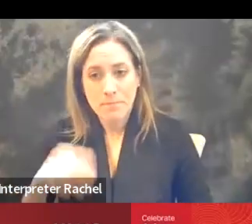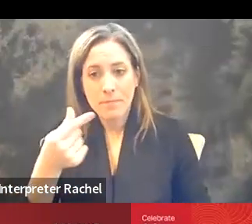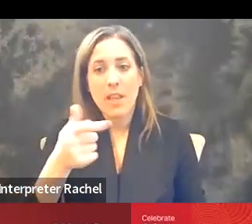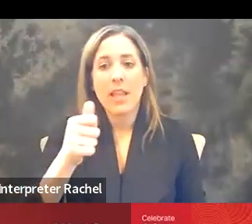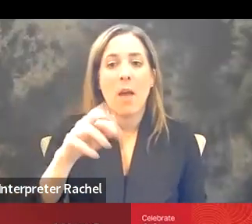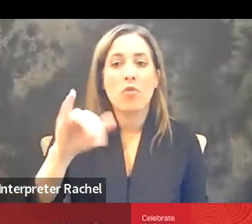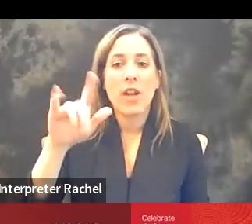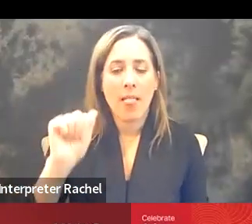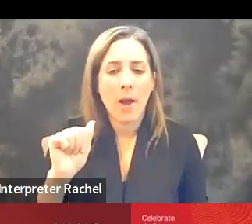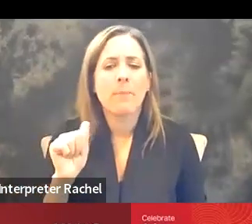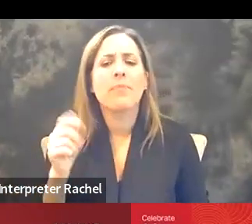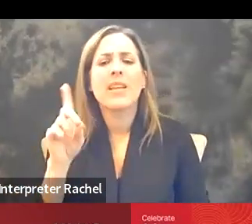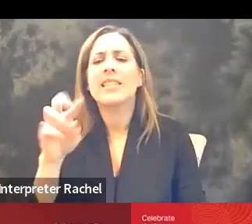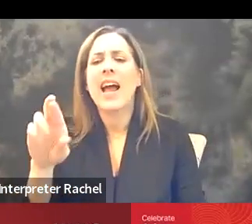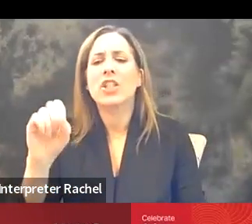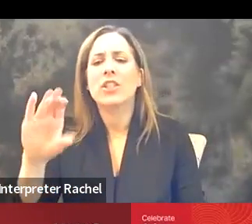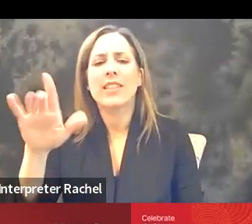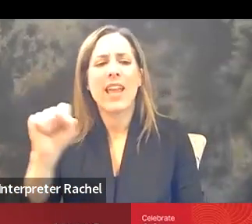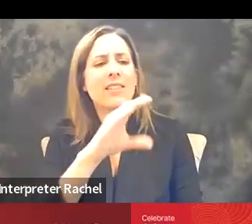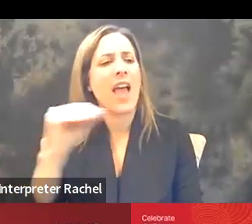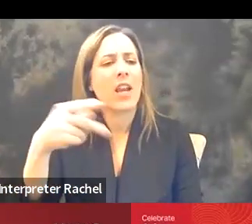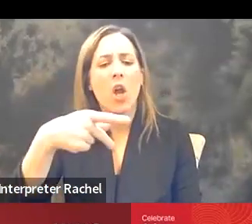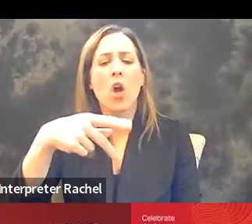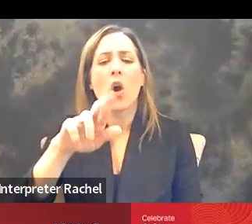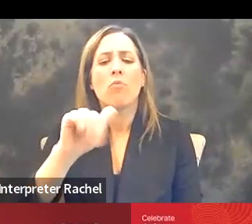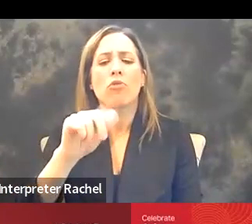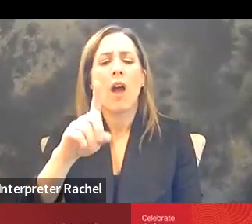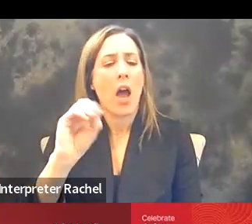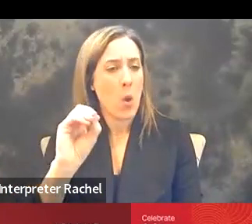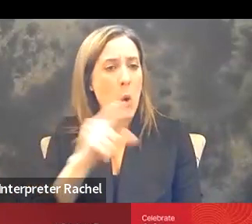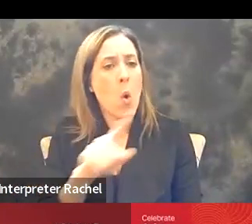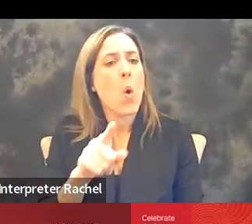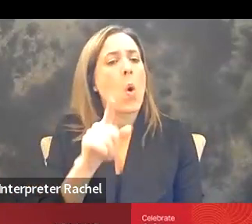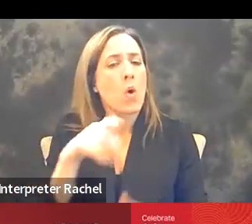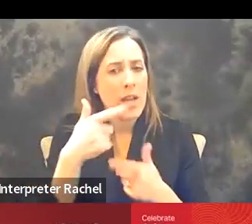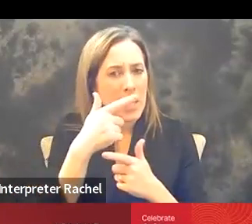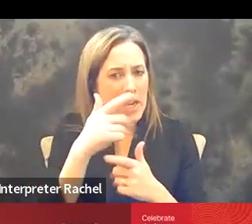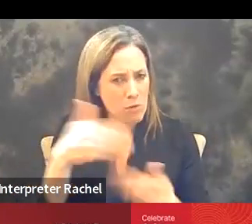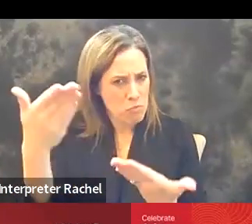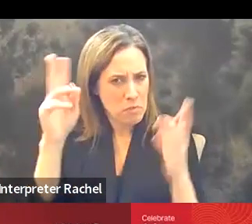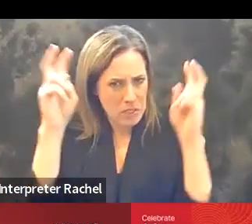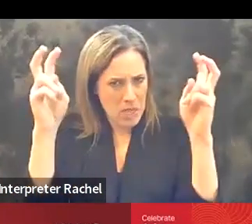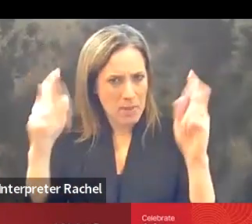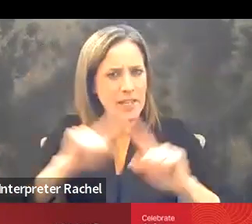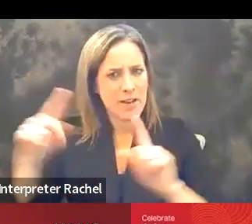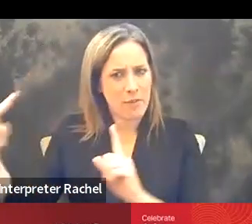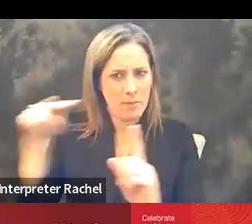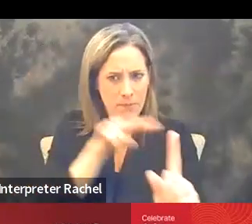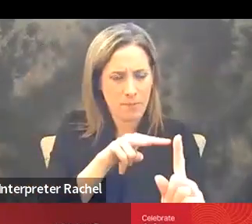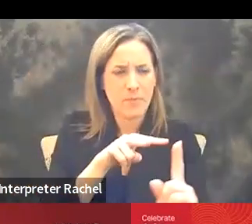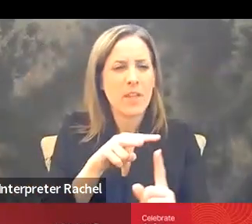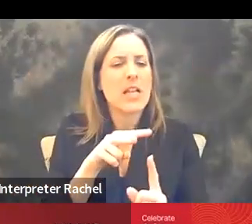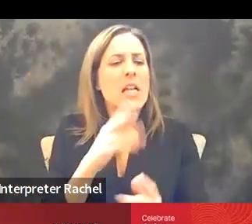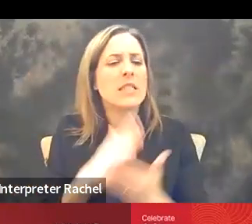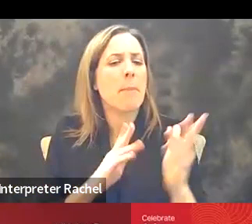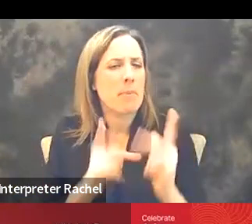Scales and Prado, you both introduced the topic from a couple of different angles, and some of our participants are interested in exploring it a little